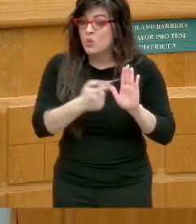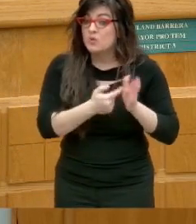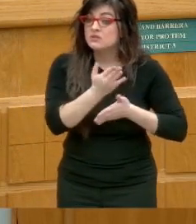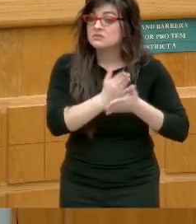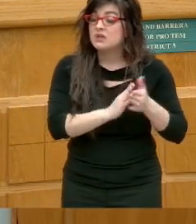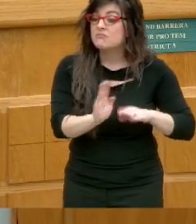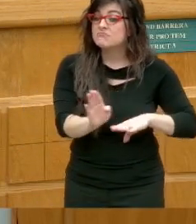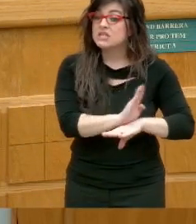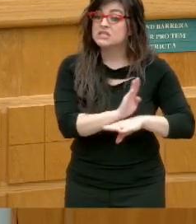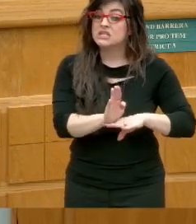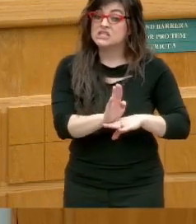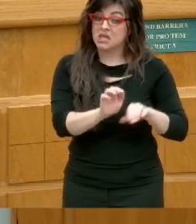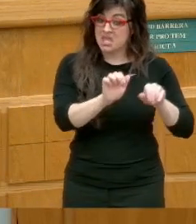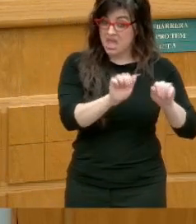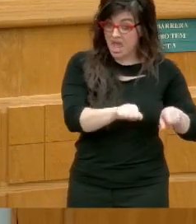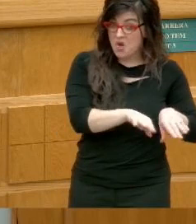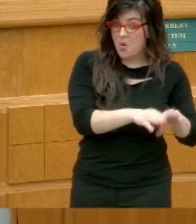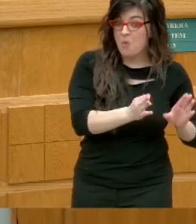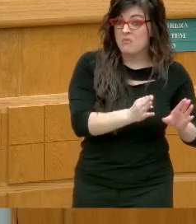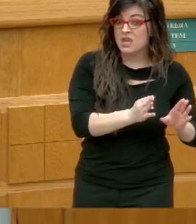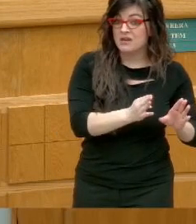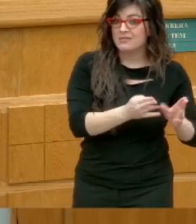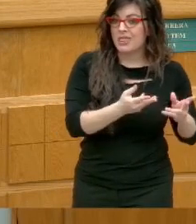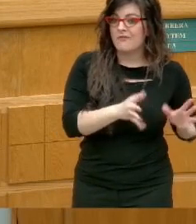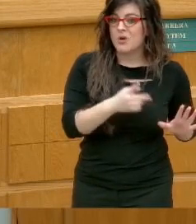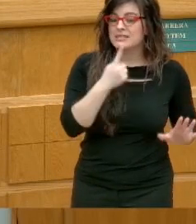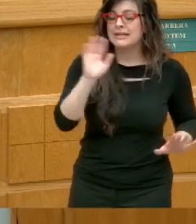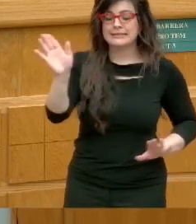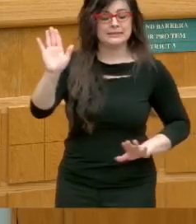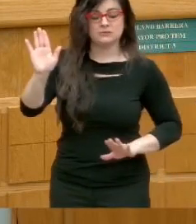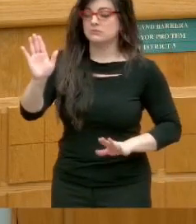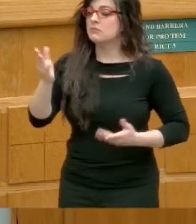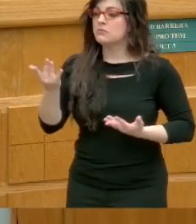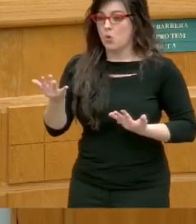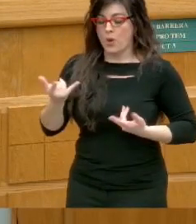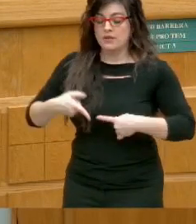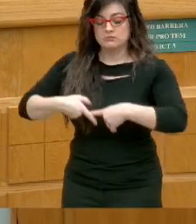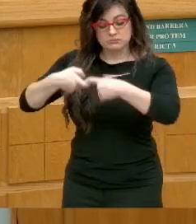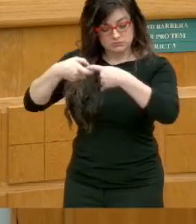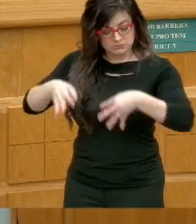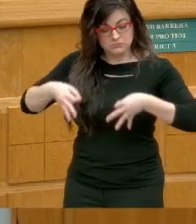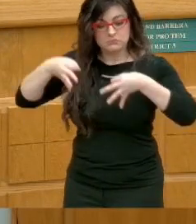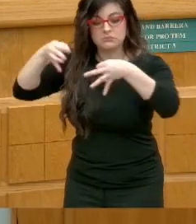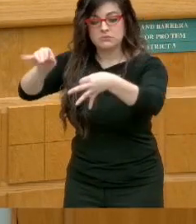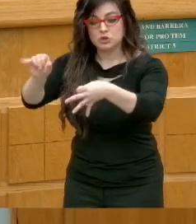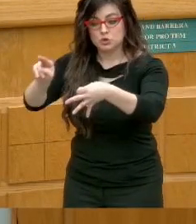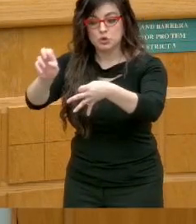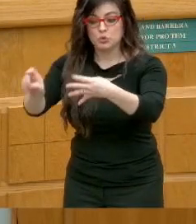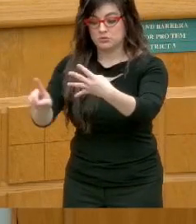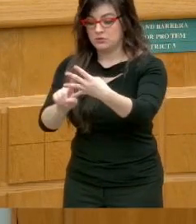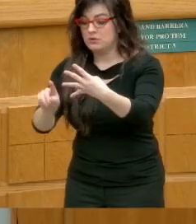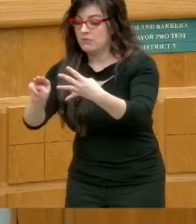the middle of May, some till June, because they want to do it right. They're not if you